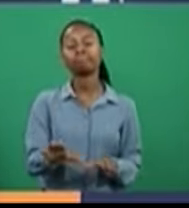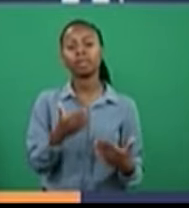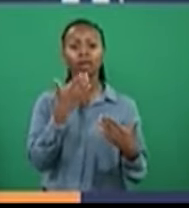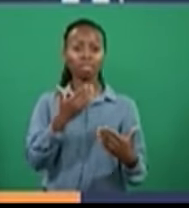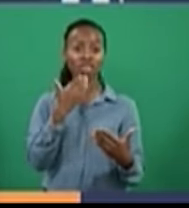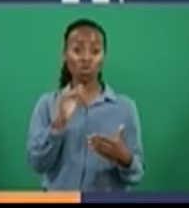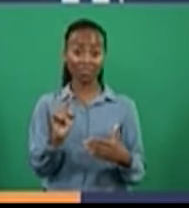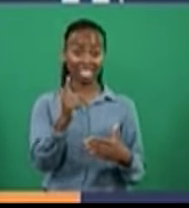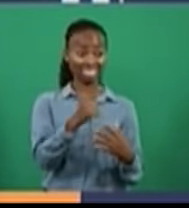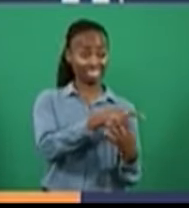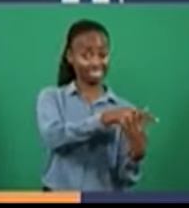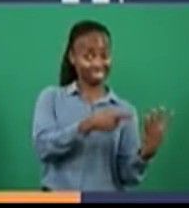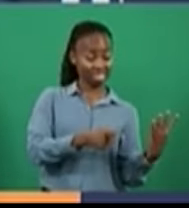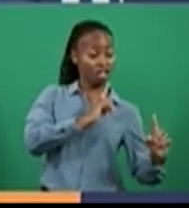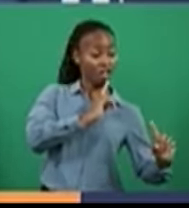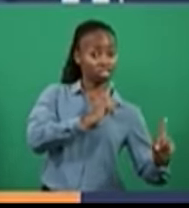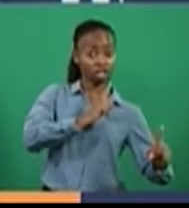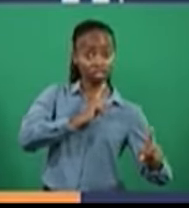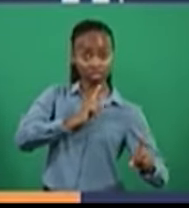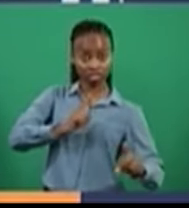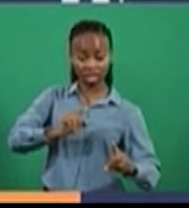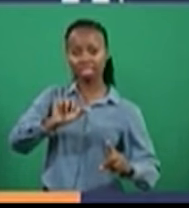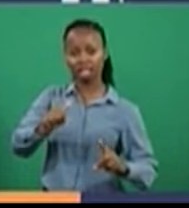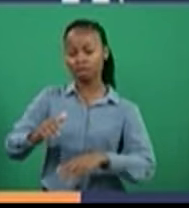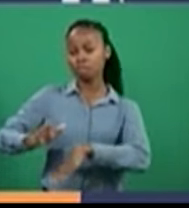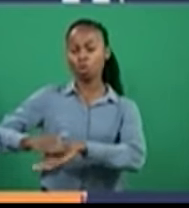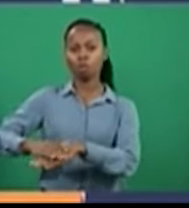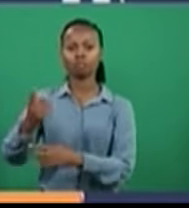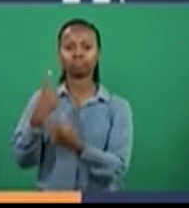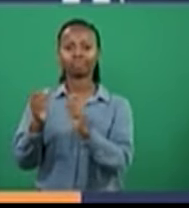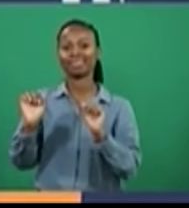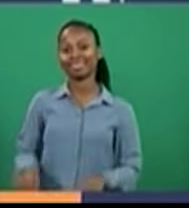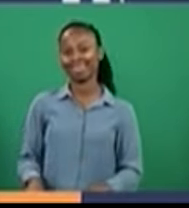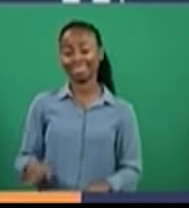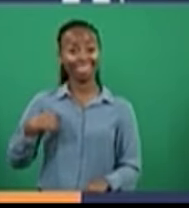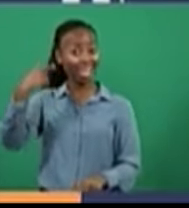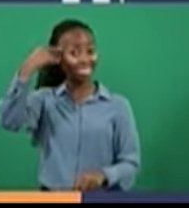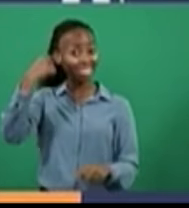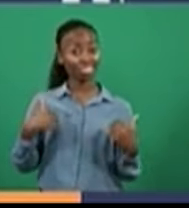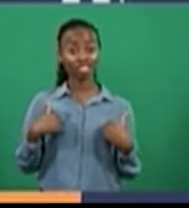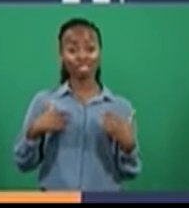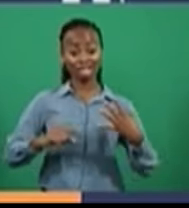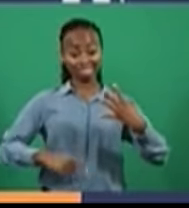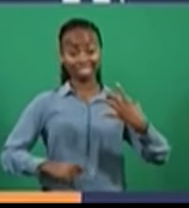questions first, and maybe let's start right at the end.